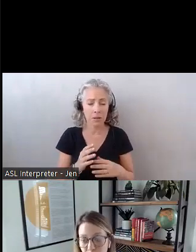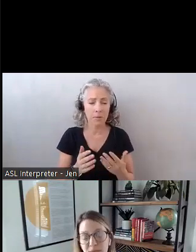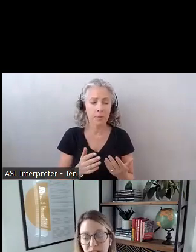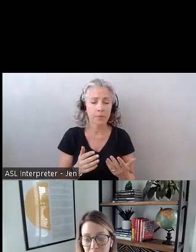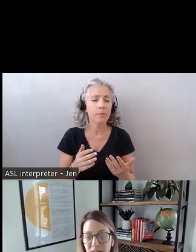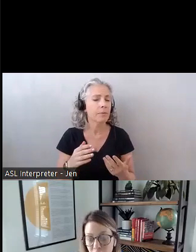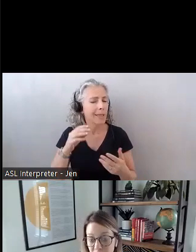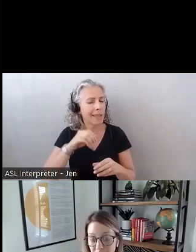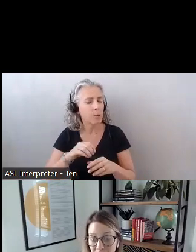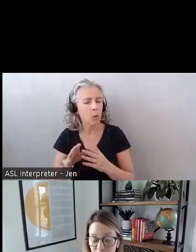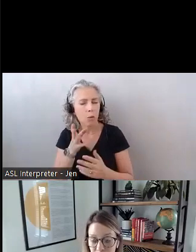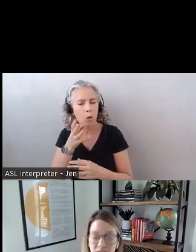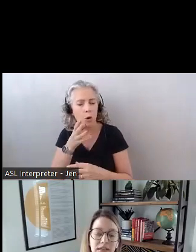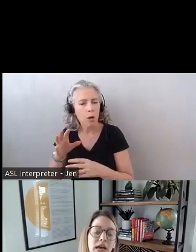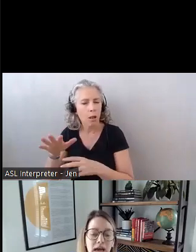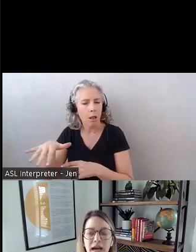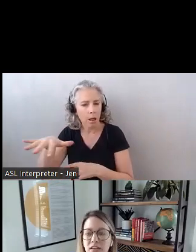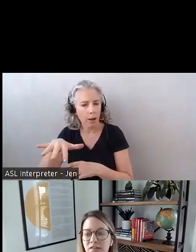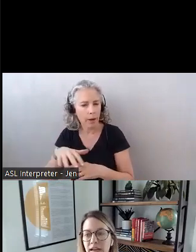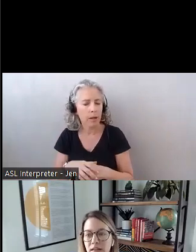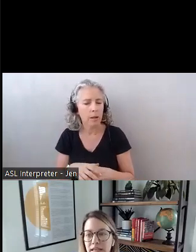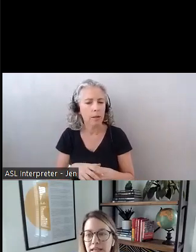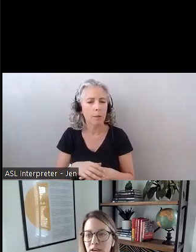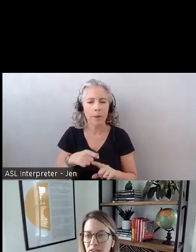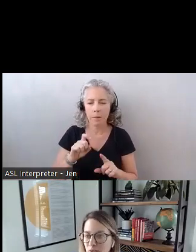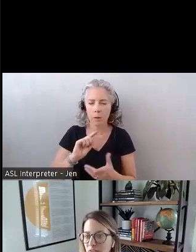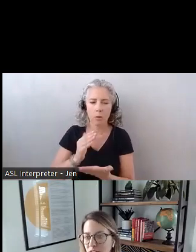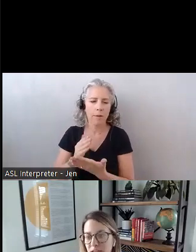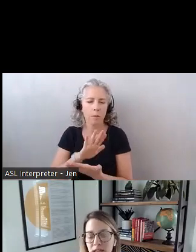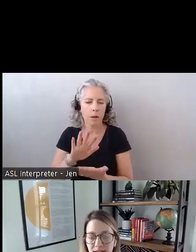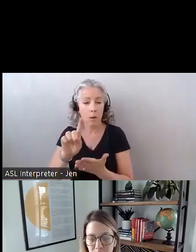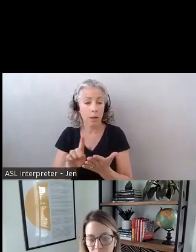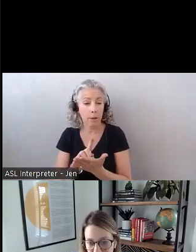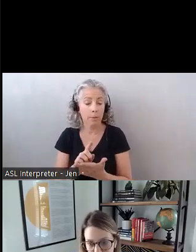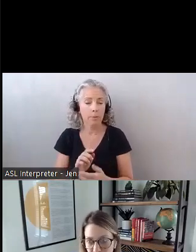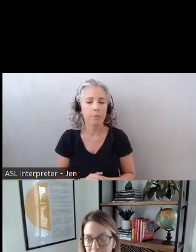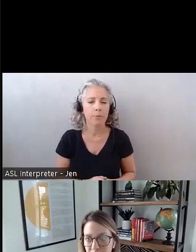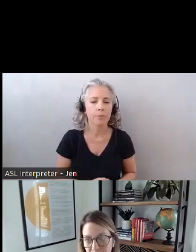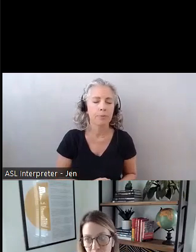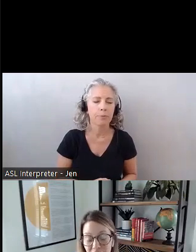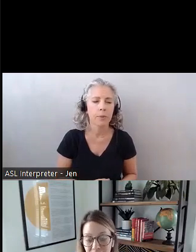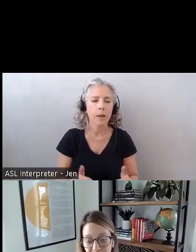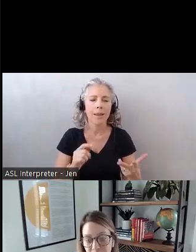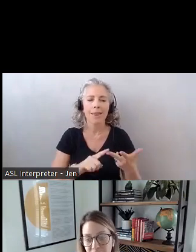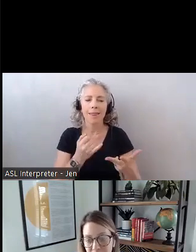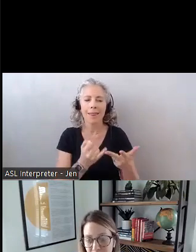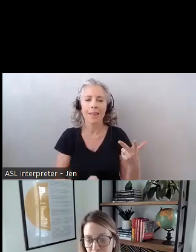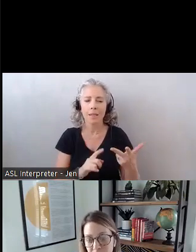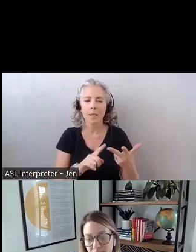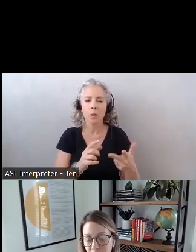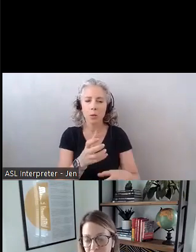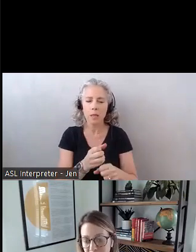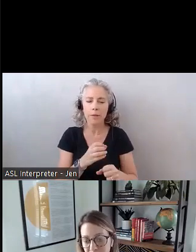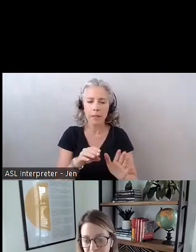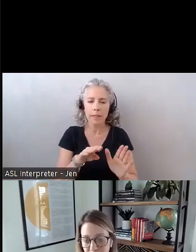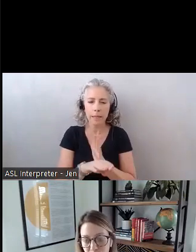frontier settings from the time they are dispatched. And then finally, crisis receiving and stabilization. So that's a safe place to